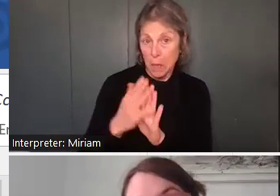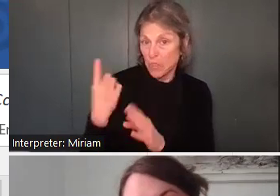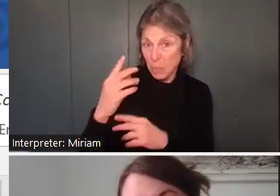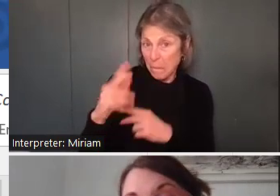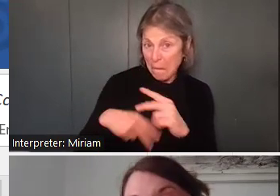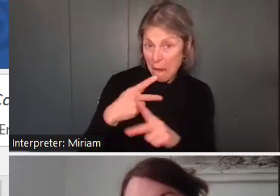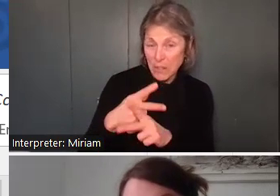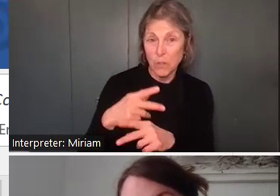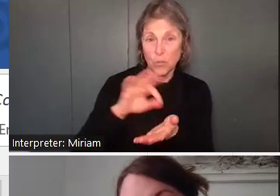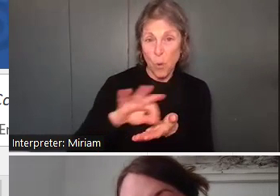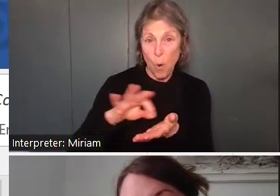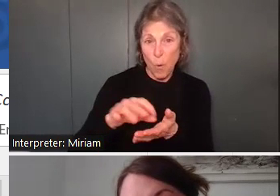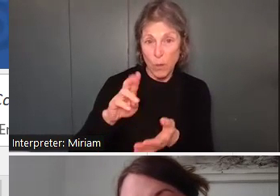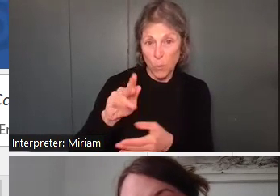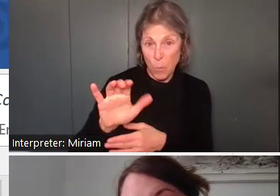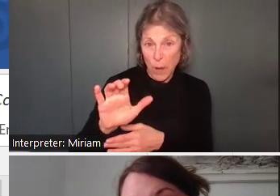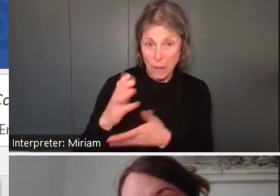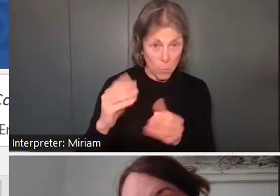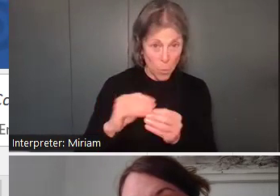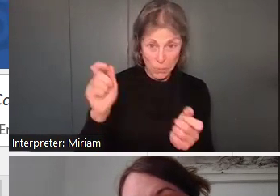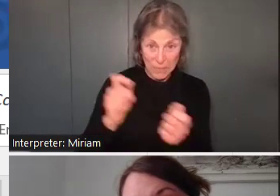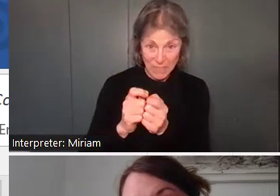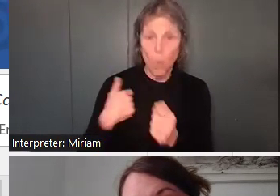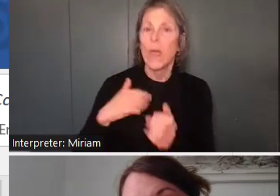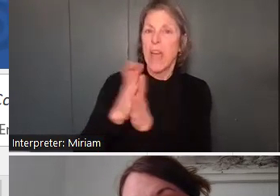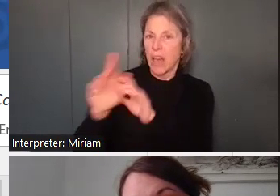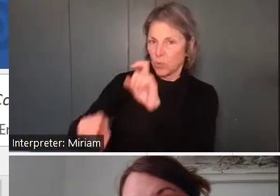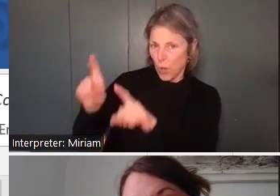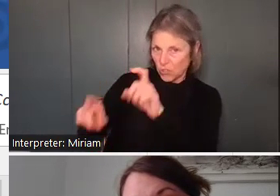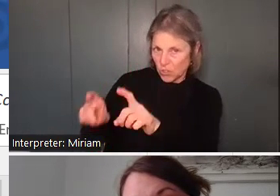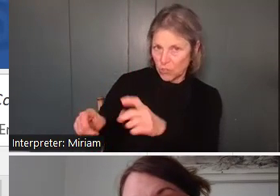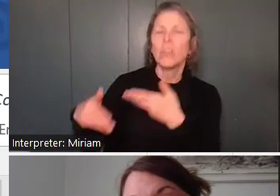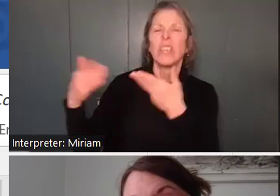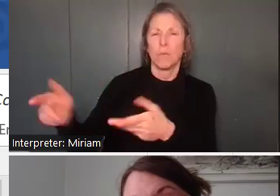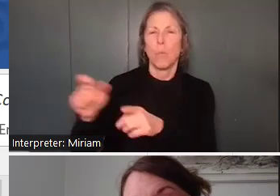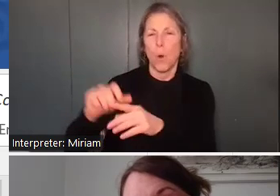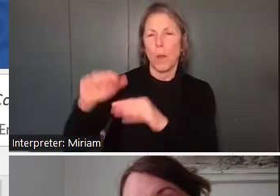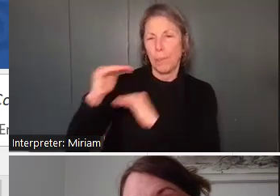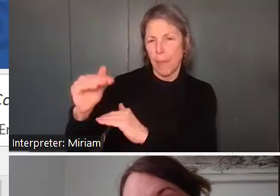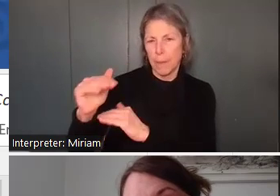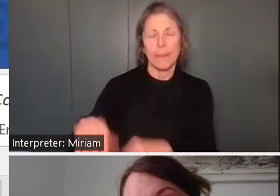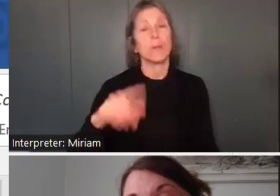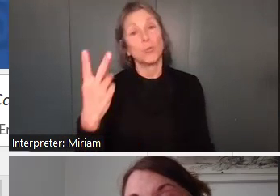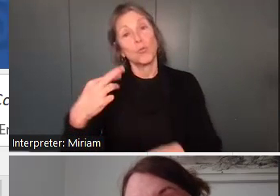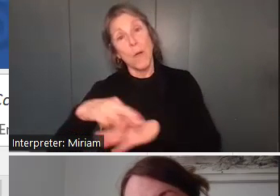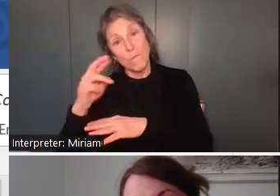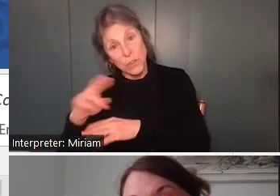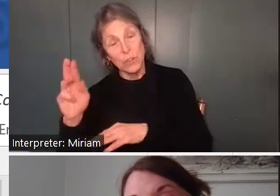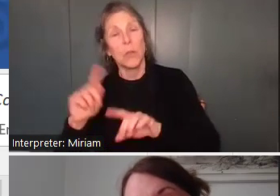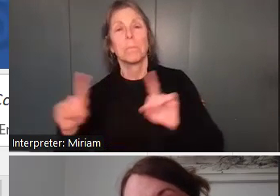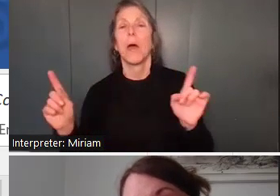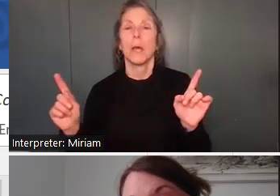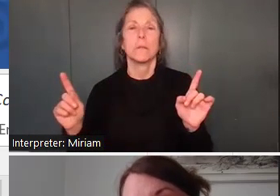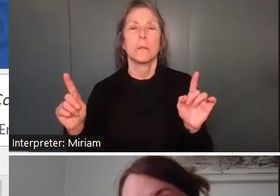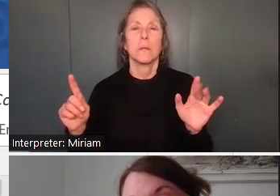more specific so that we're asking questions and giving them word limits? So for like you have 2 references, but